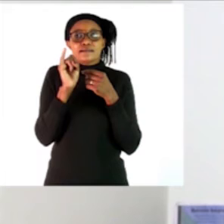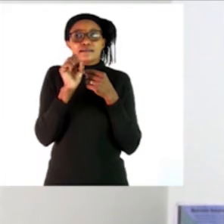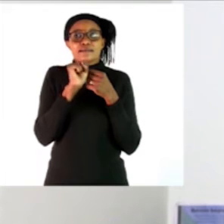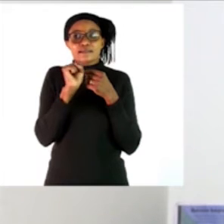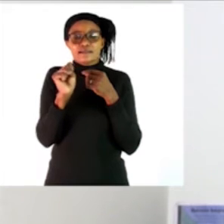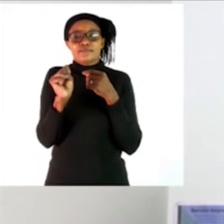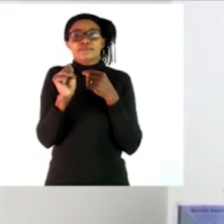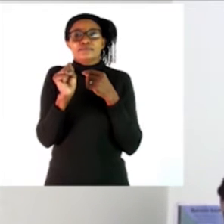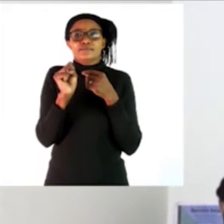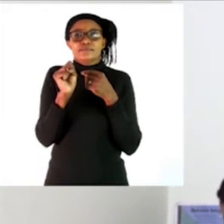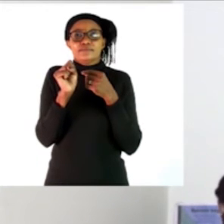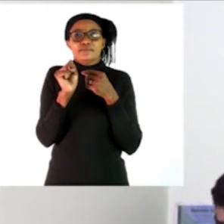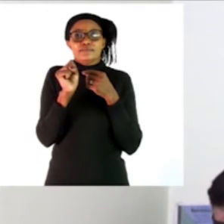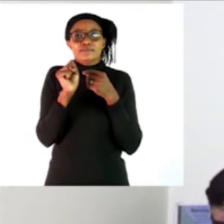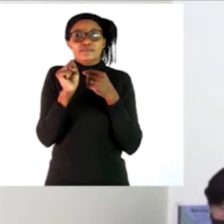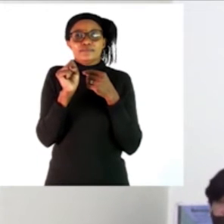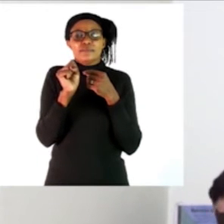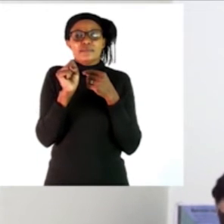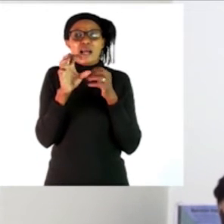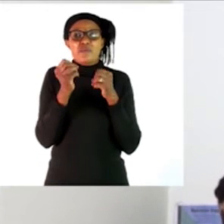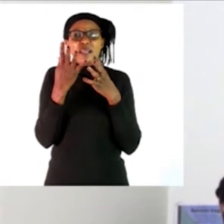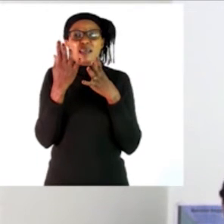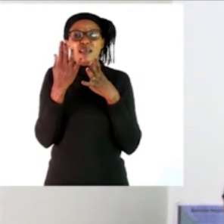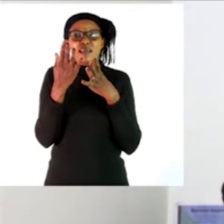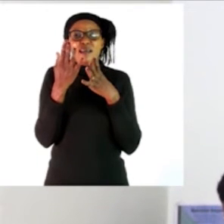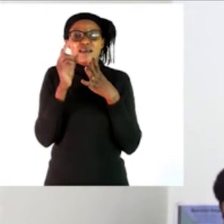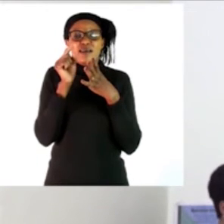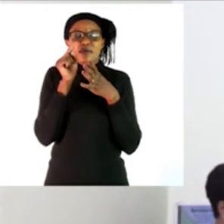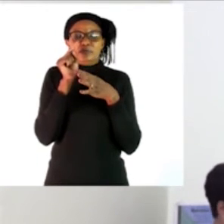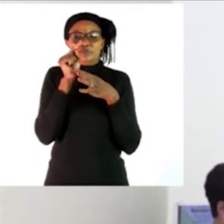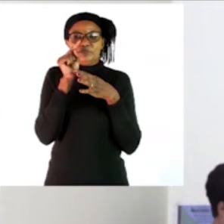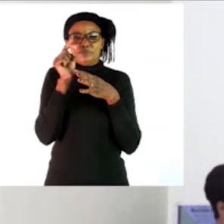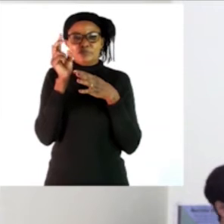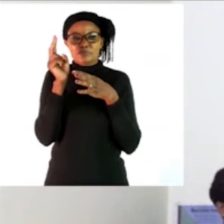Is. How much is is? You have to go count.